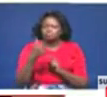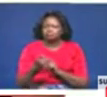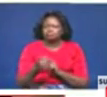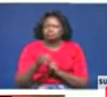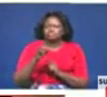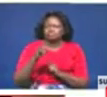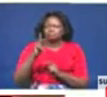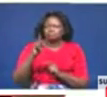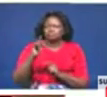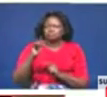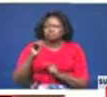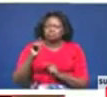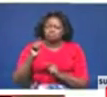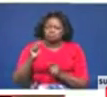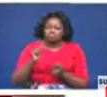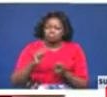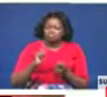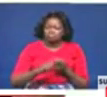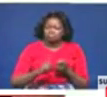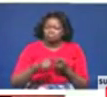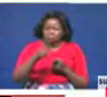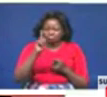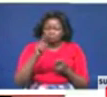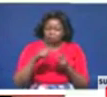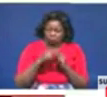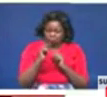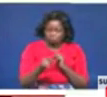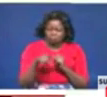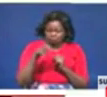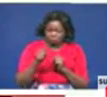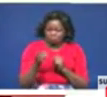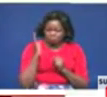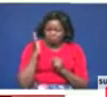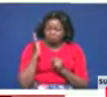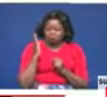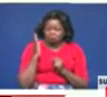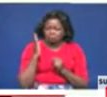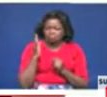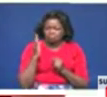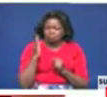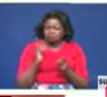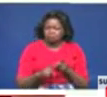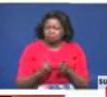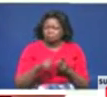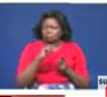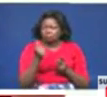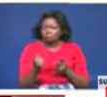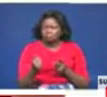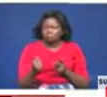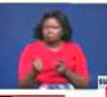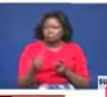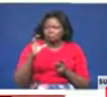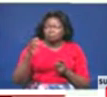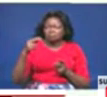Kimmerland, who initiated it, was the BS of Internal Security 93. And Margaret Chemengich, who was a BS